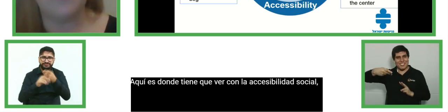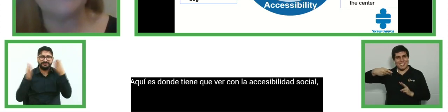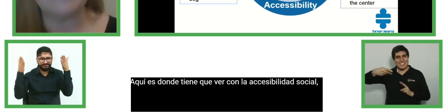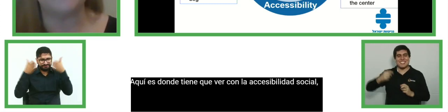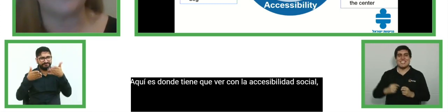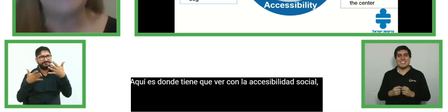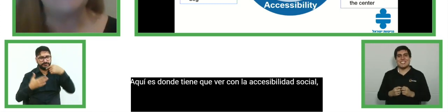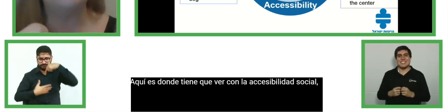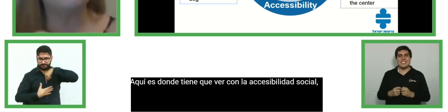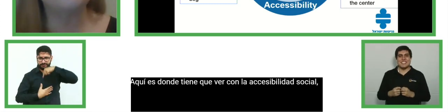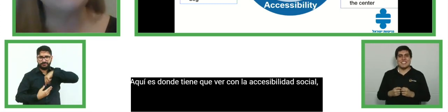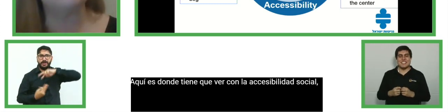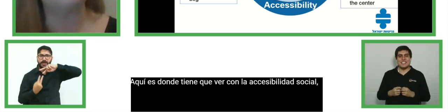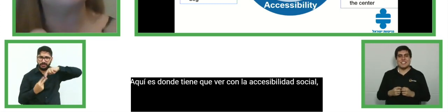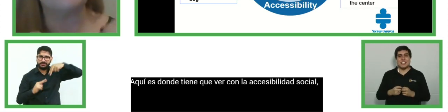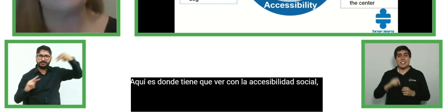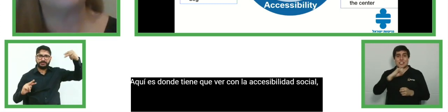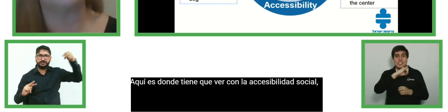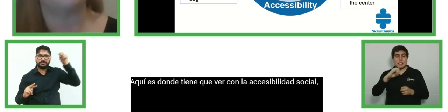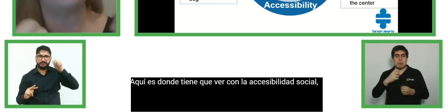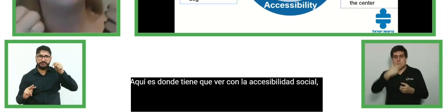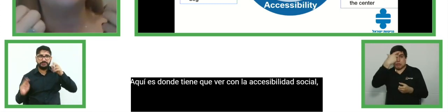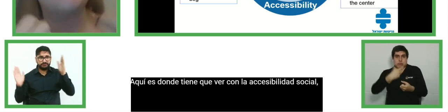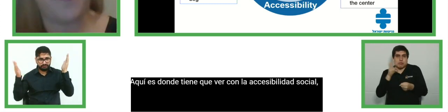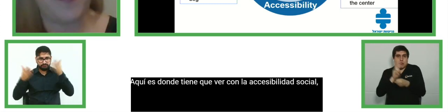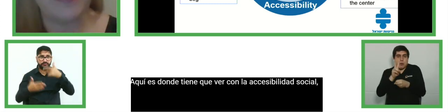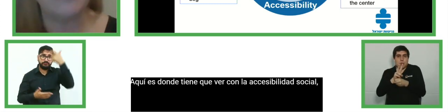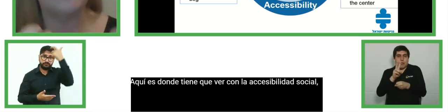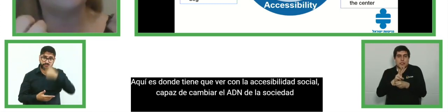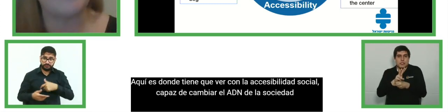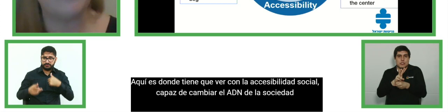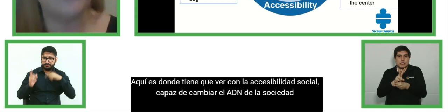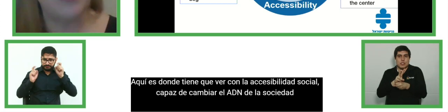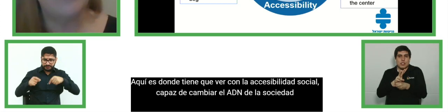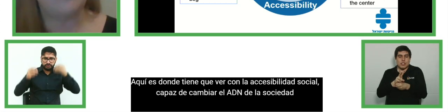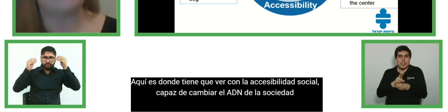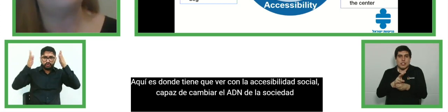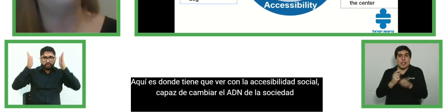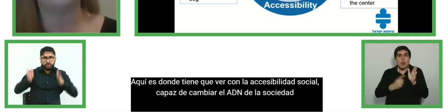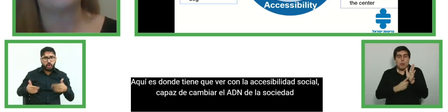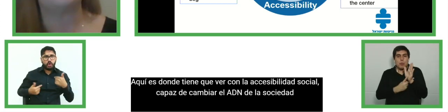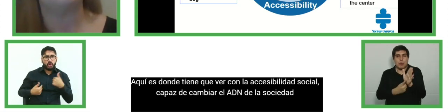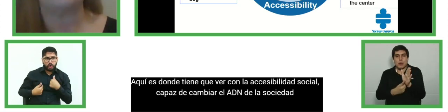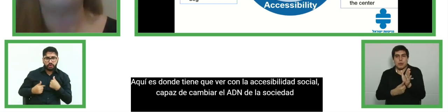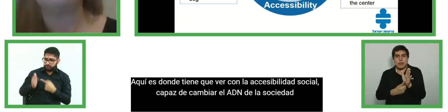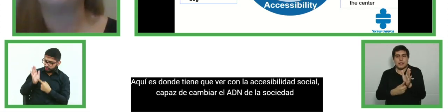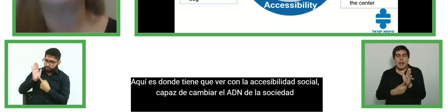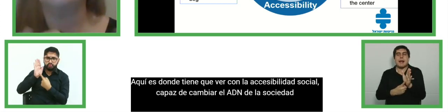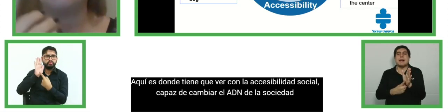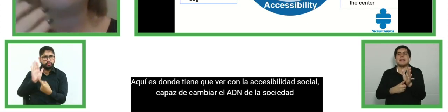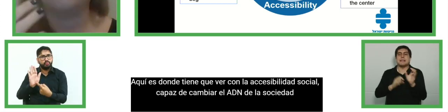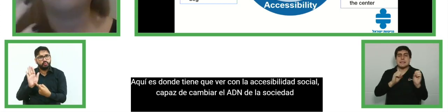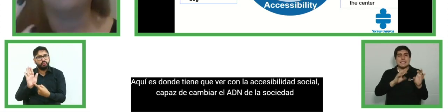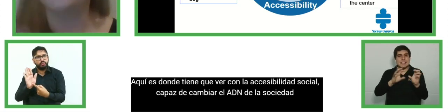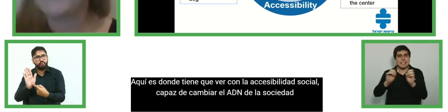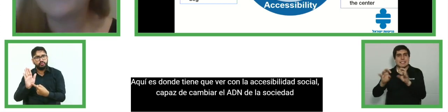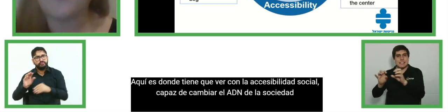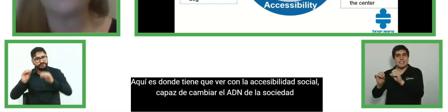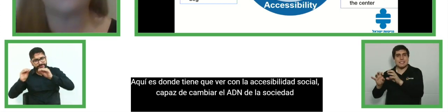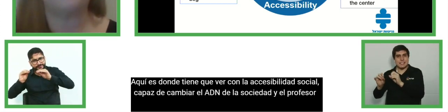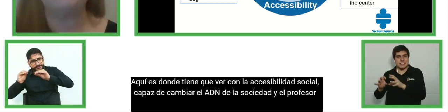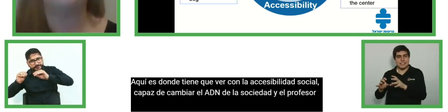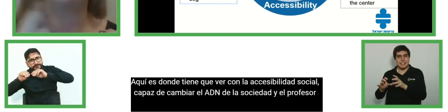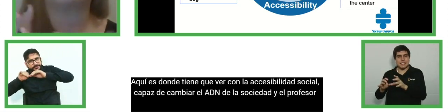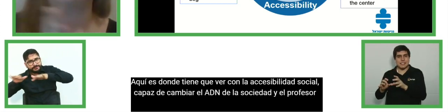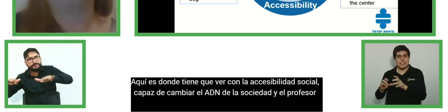the difference, the change in the way people are looking at other people who are maybe different from them.